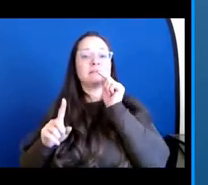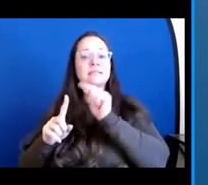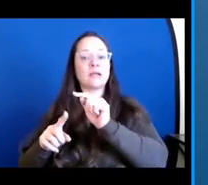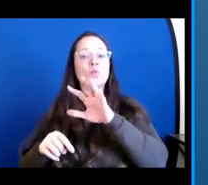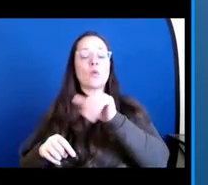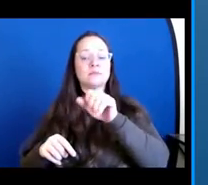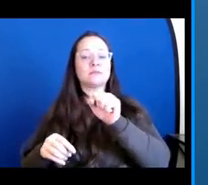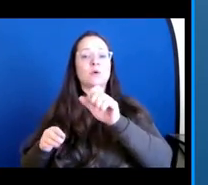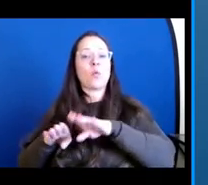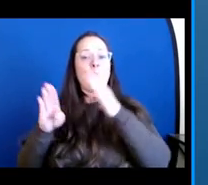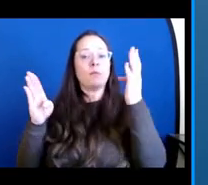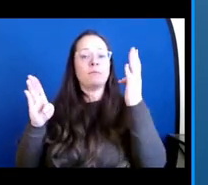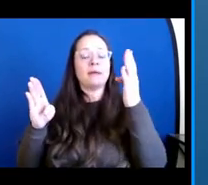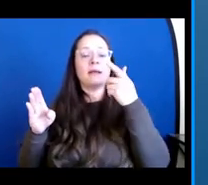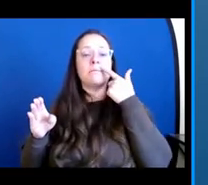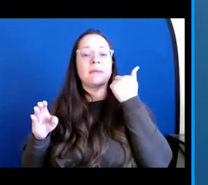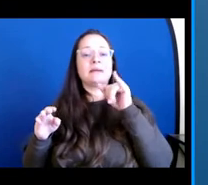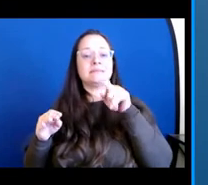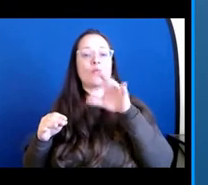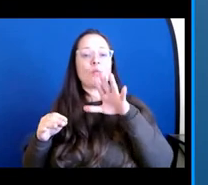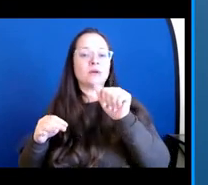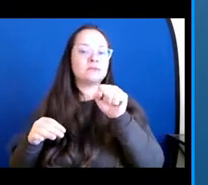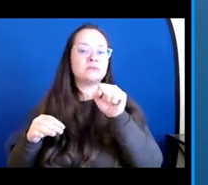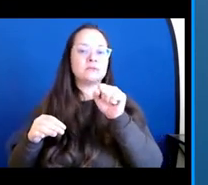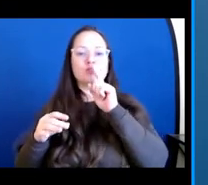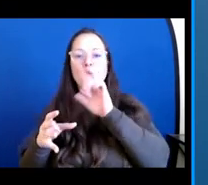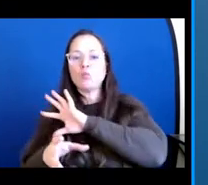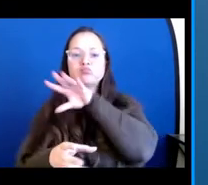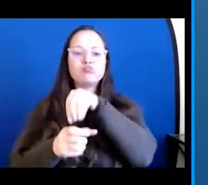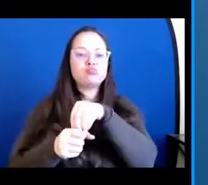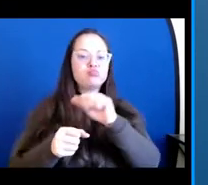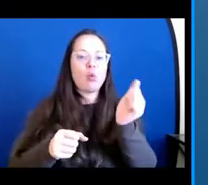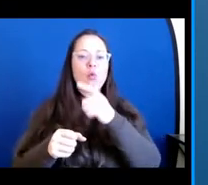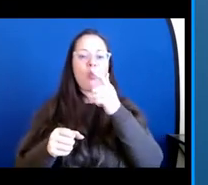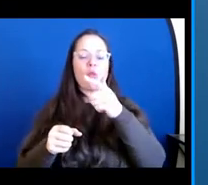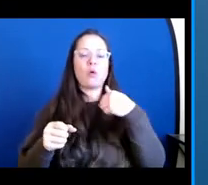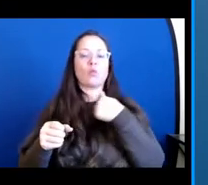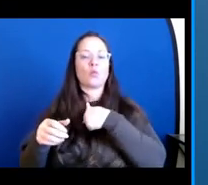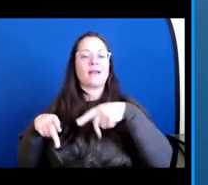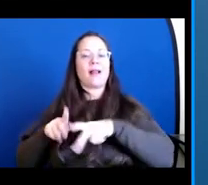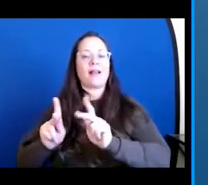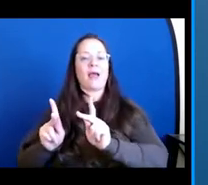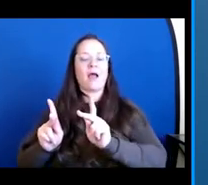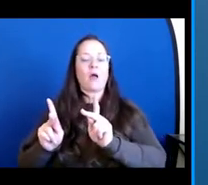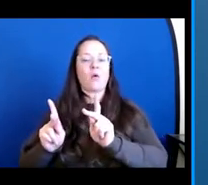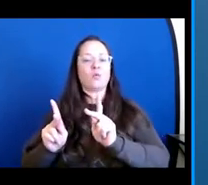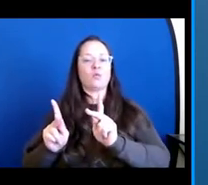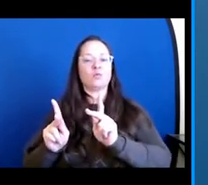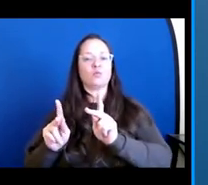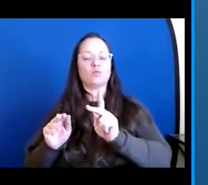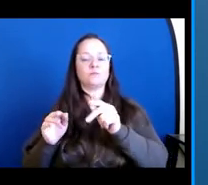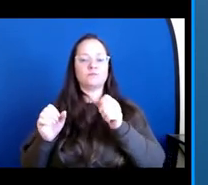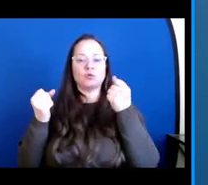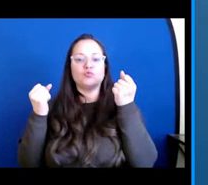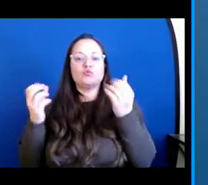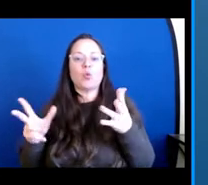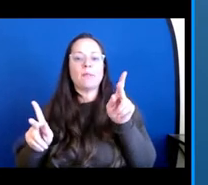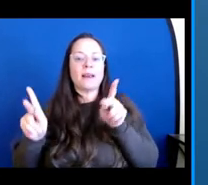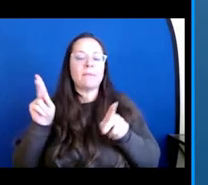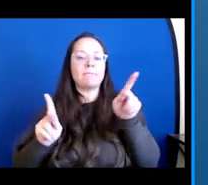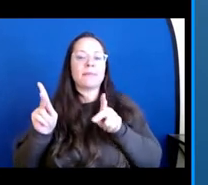because it was such an inclusive process because we allowed so many people to make their